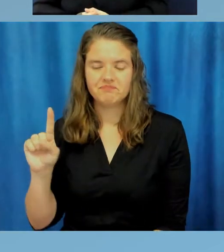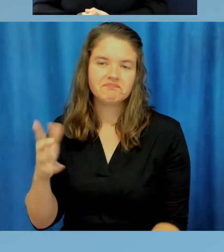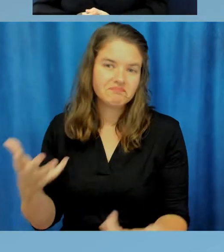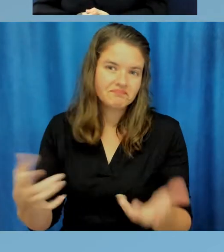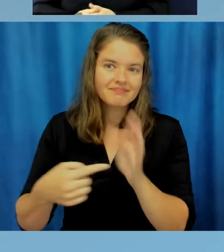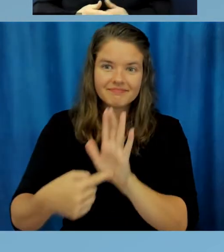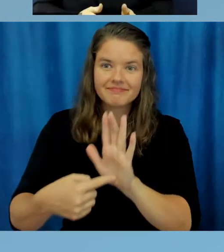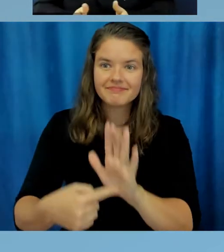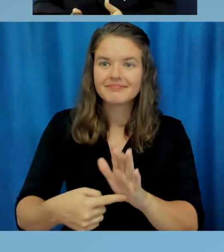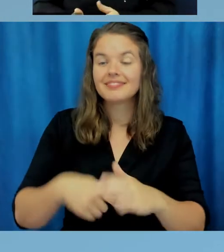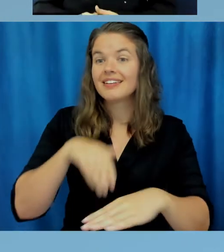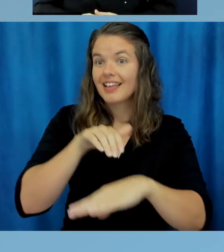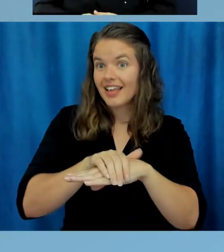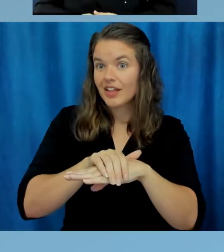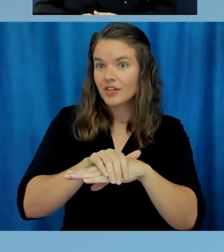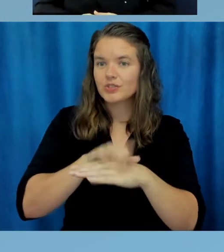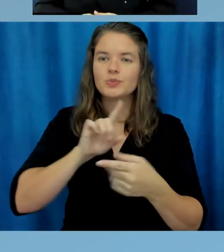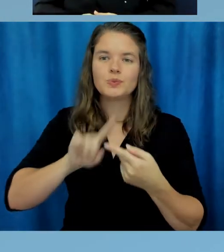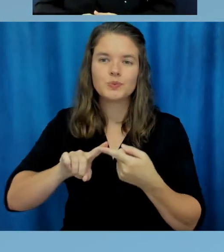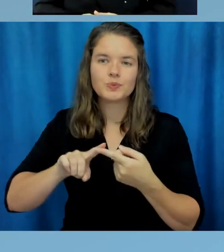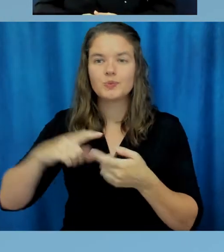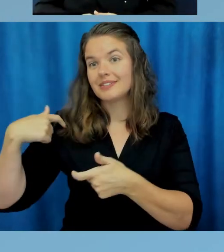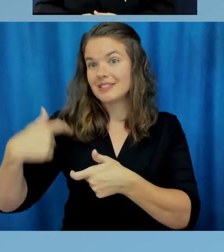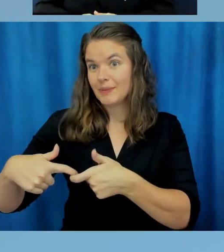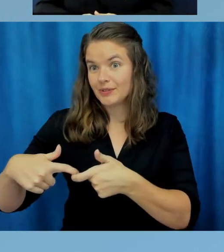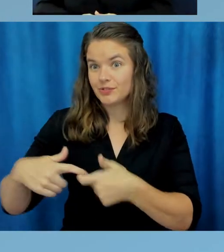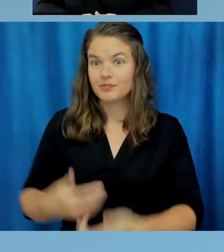So, for instance, English to Spanish.